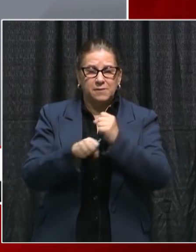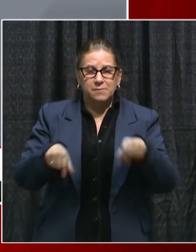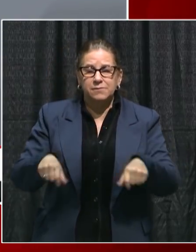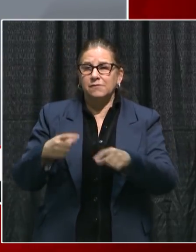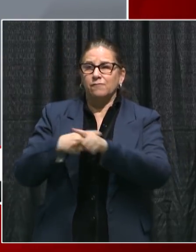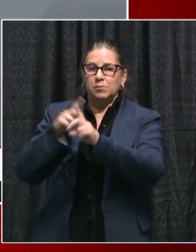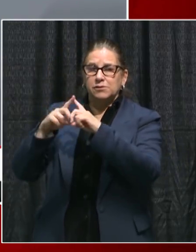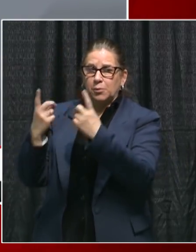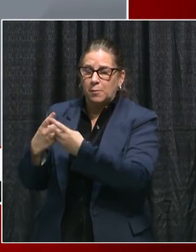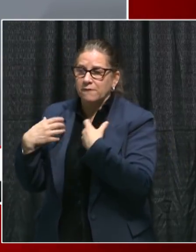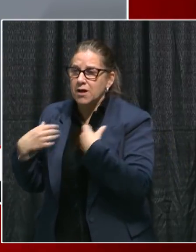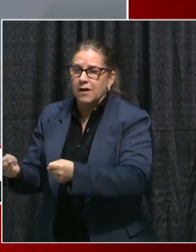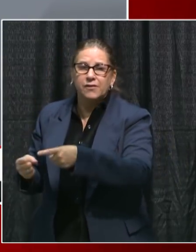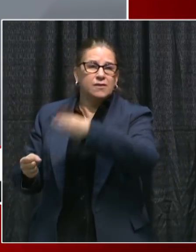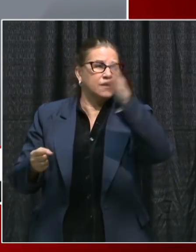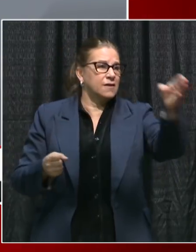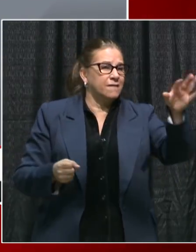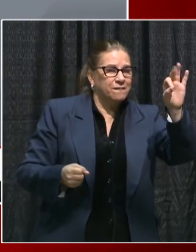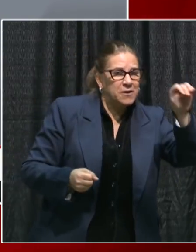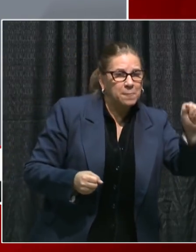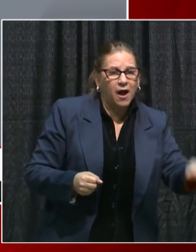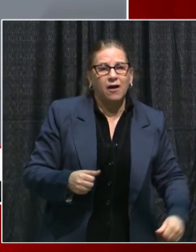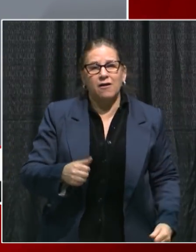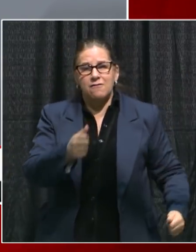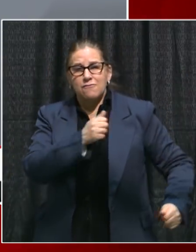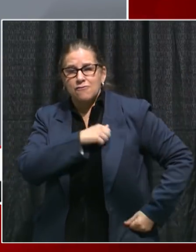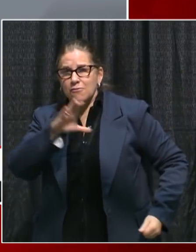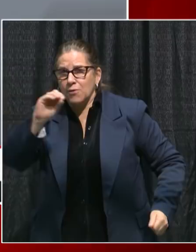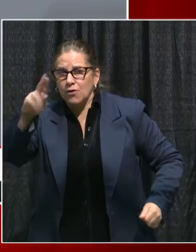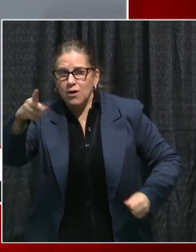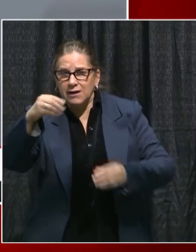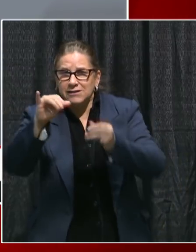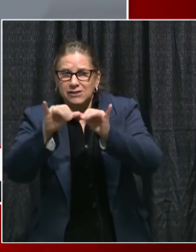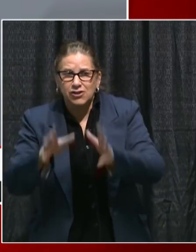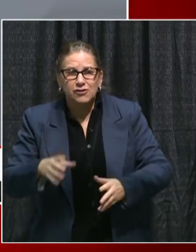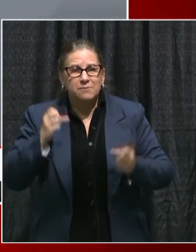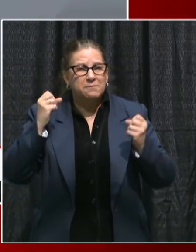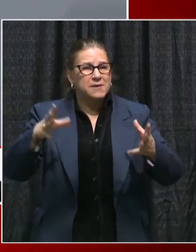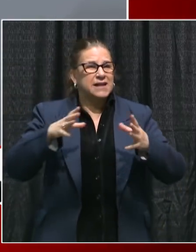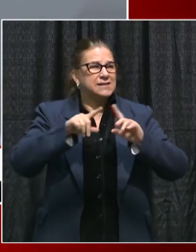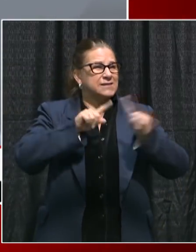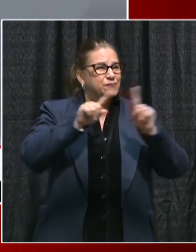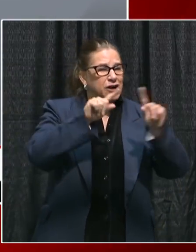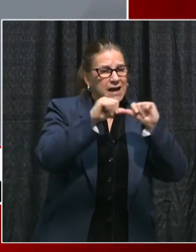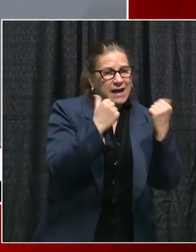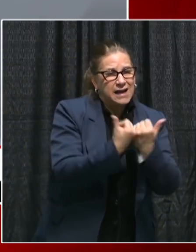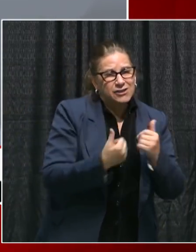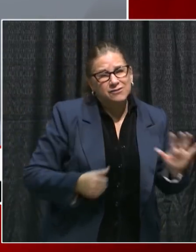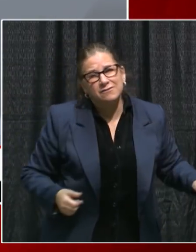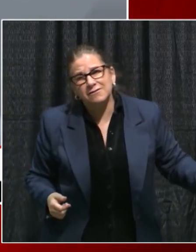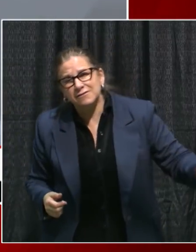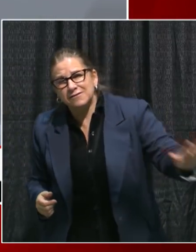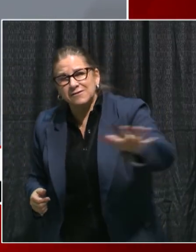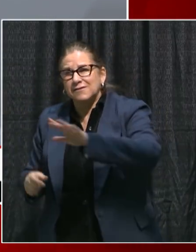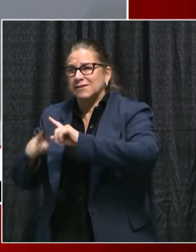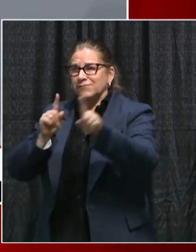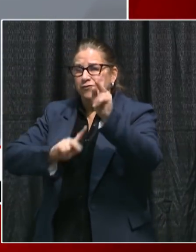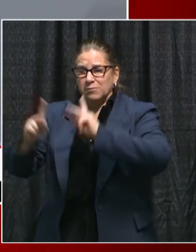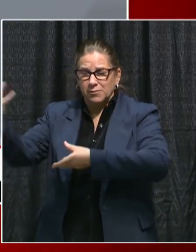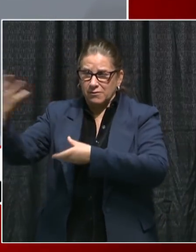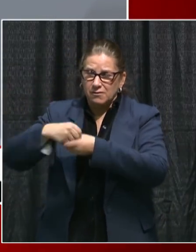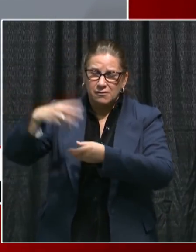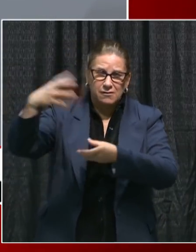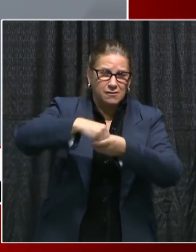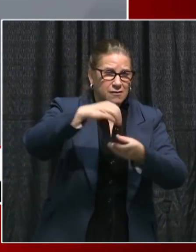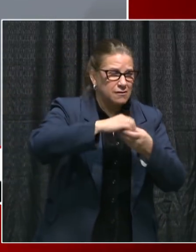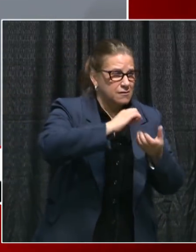Army Corps of Engineers and numerous other agencies and entities. And my colleagues and I have felt the same